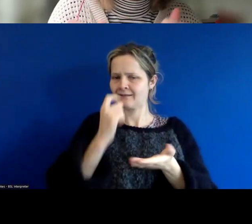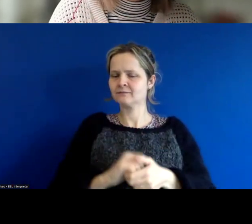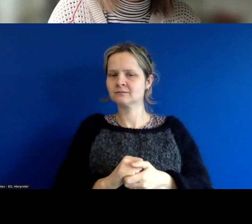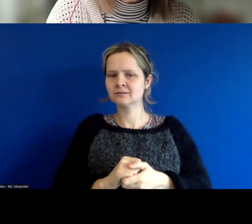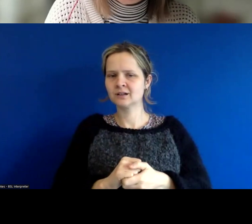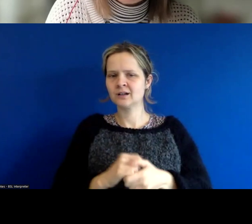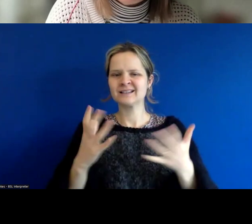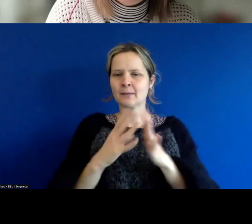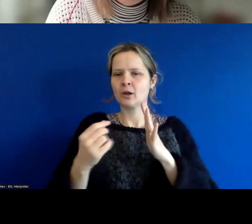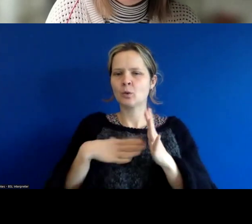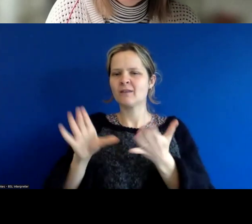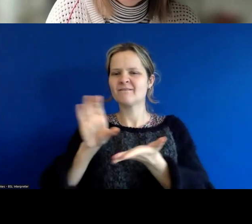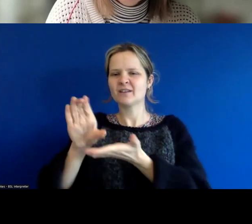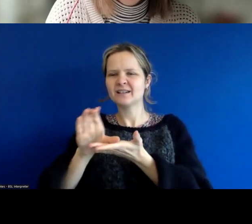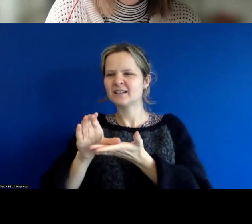on a graph format.